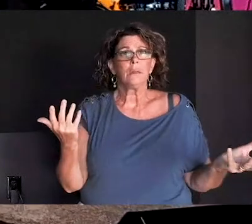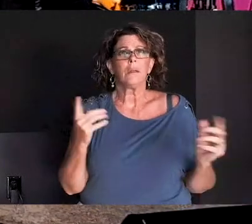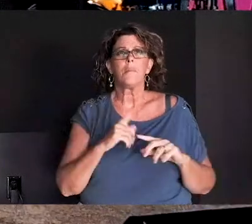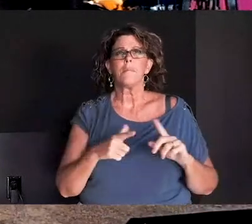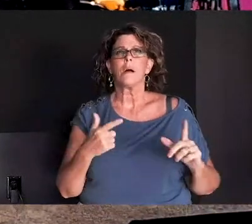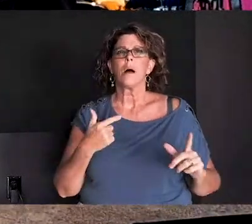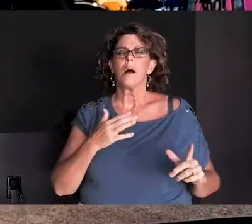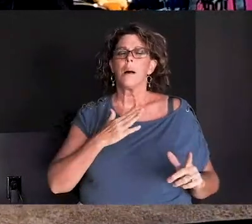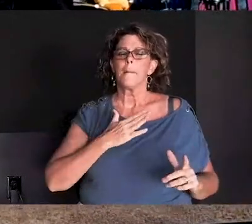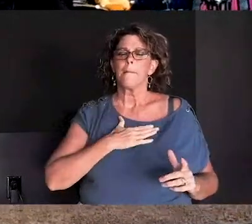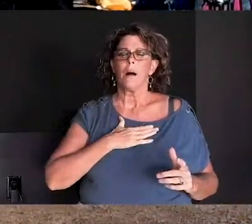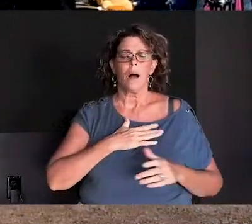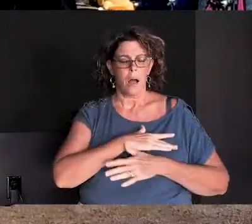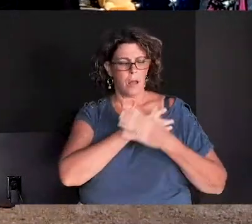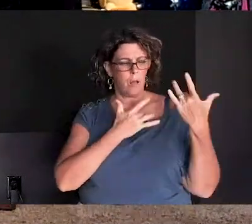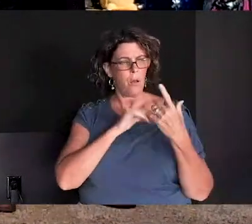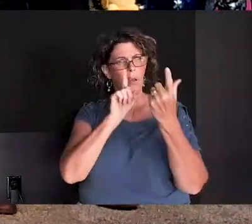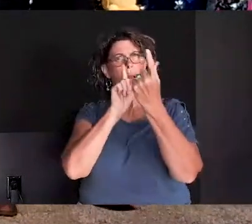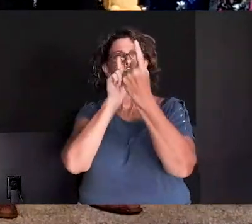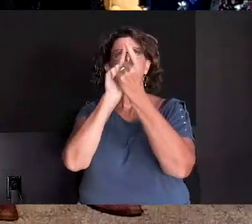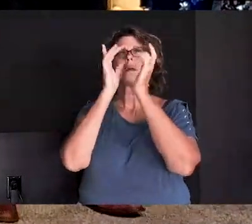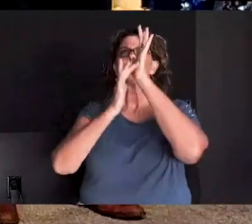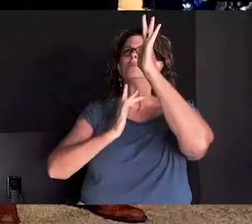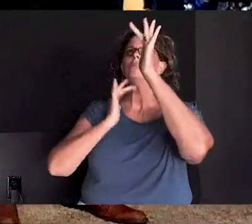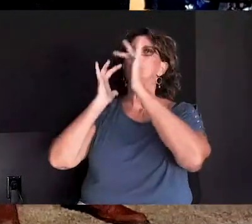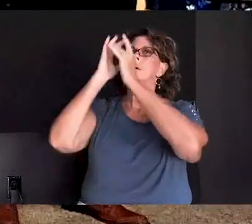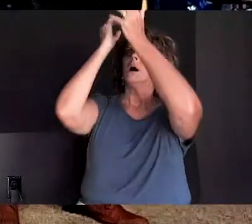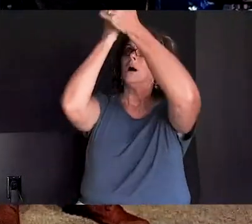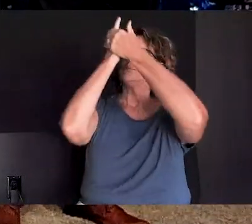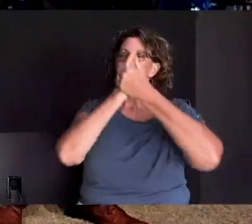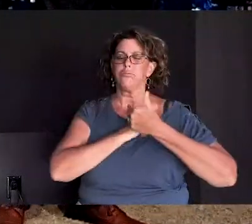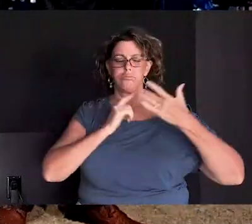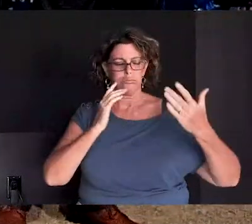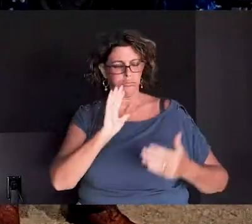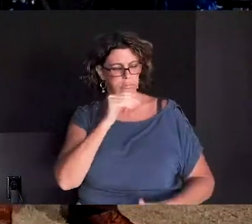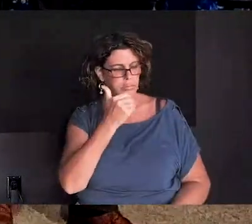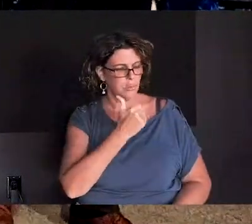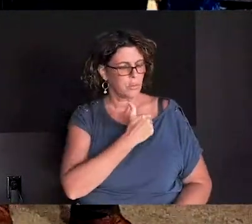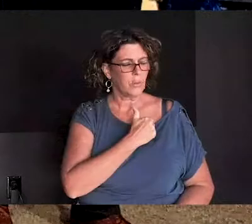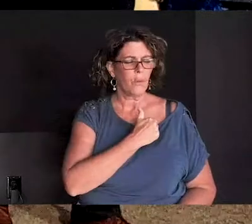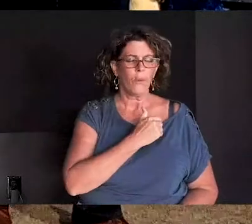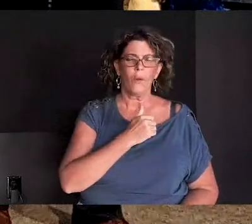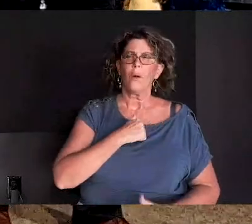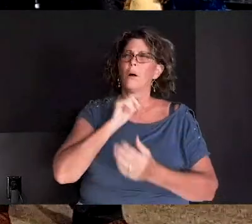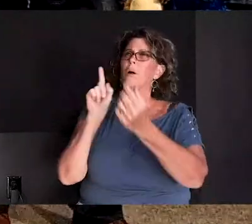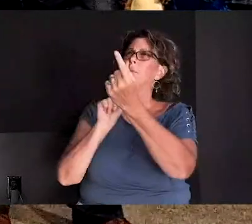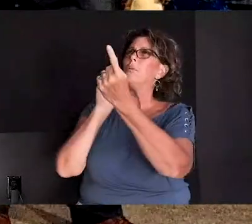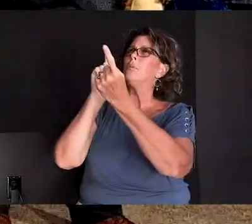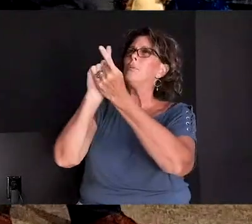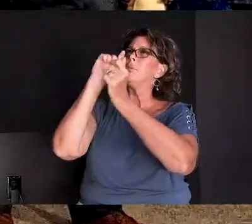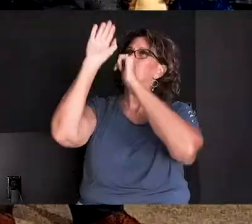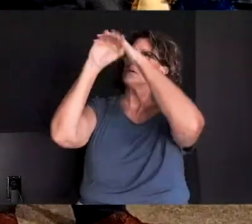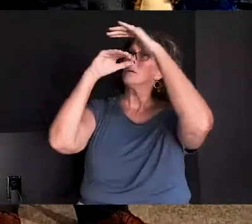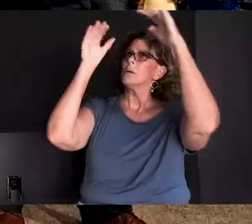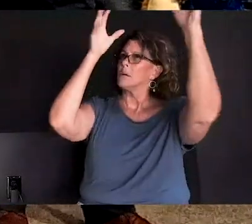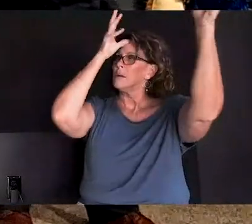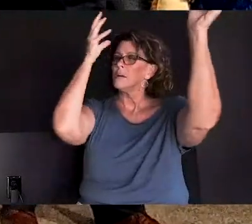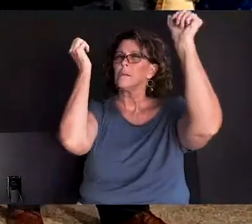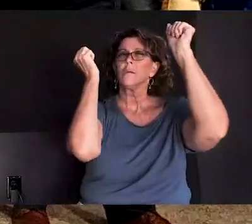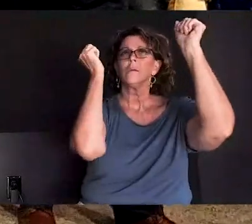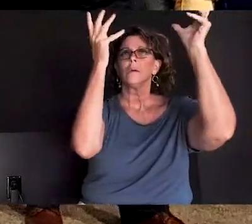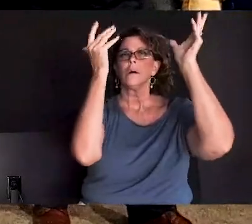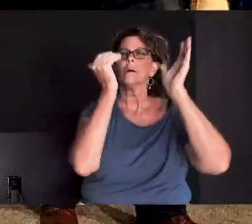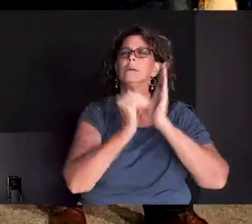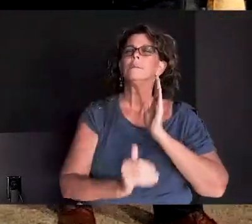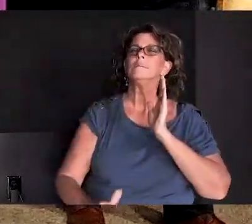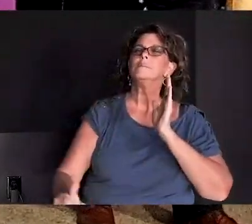heart needs a surgeon, soul needs a friend. So I run to the Father again